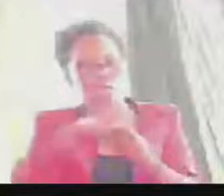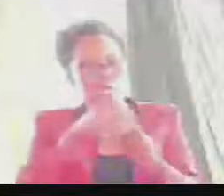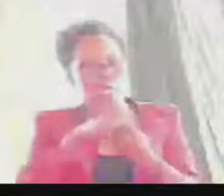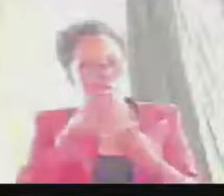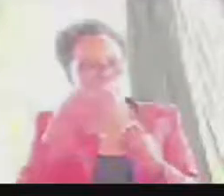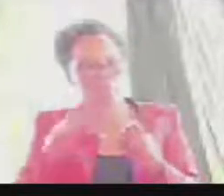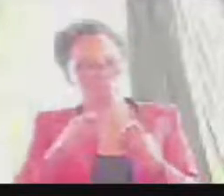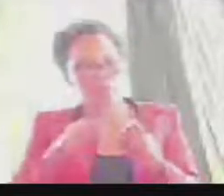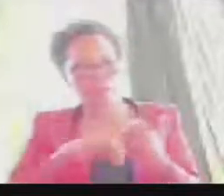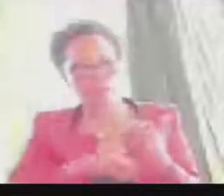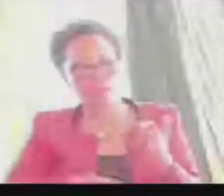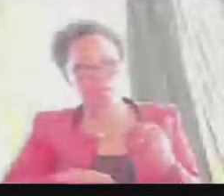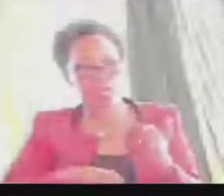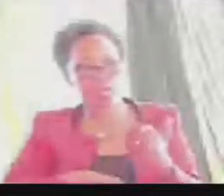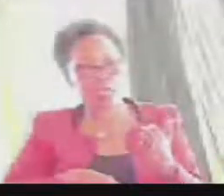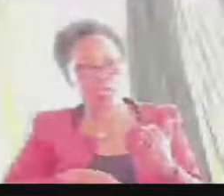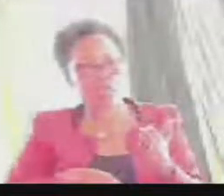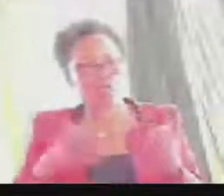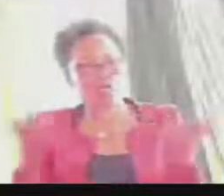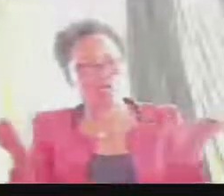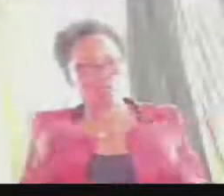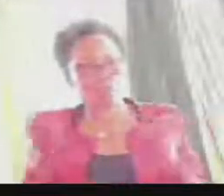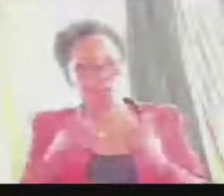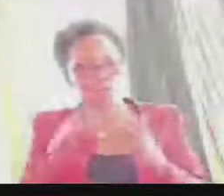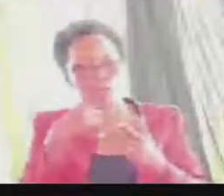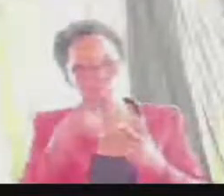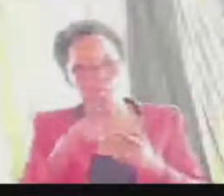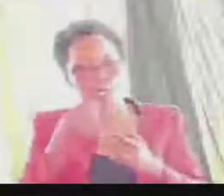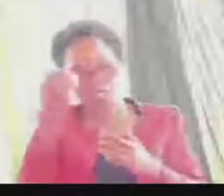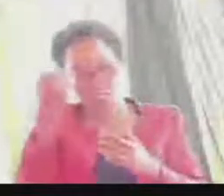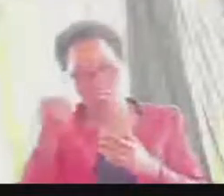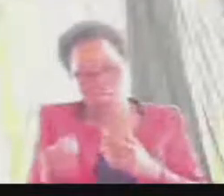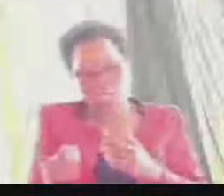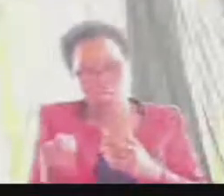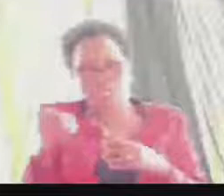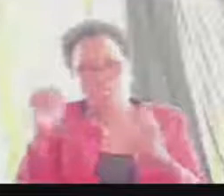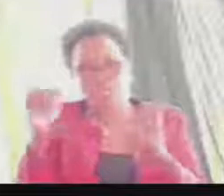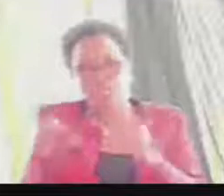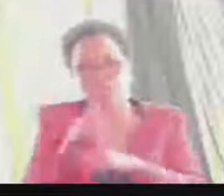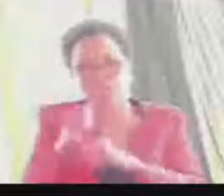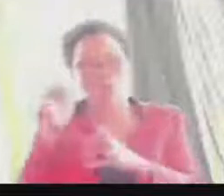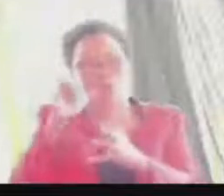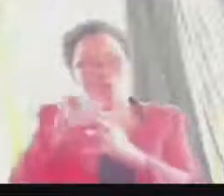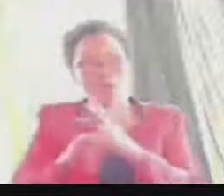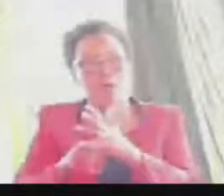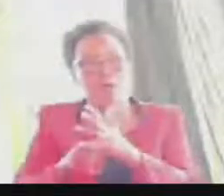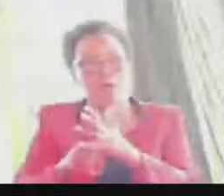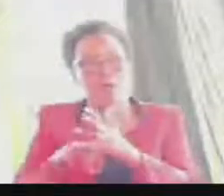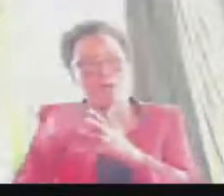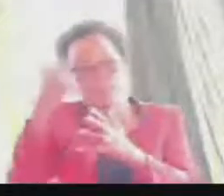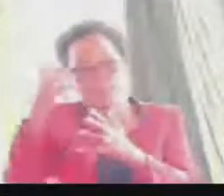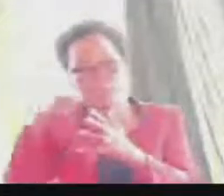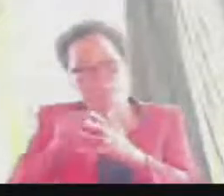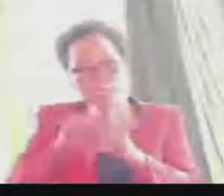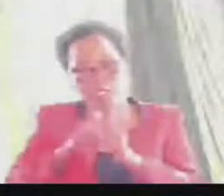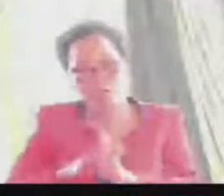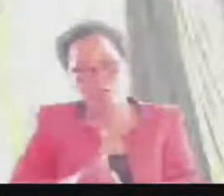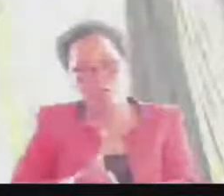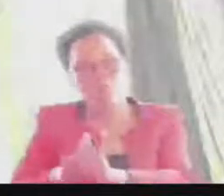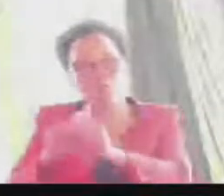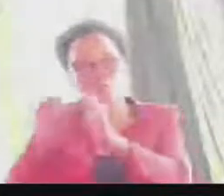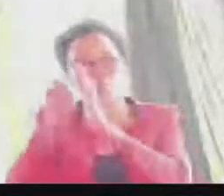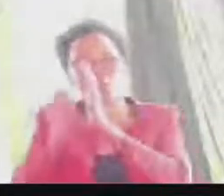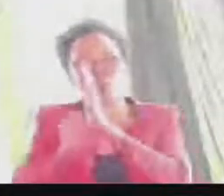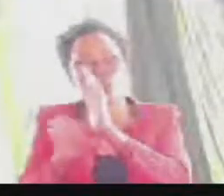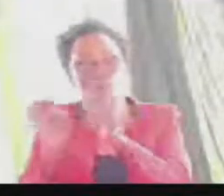that a child cannot be married off because that would not be in line with the Constitution. You